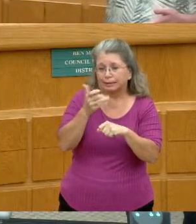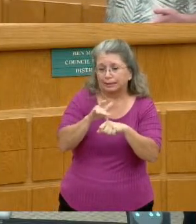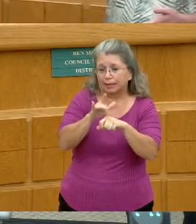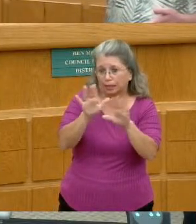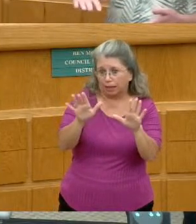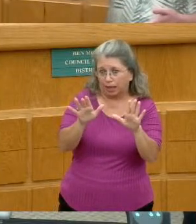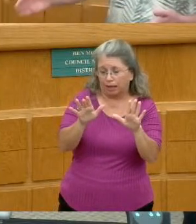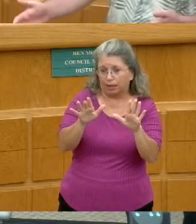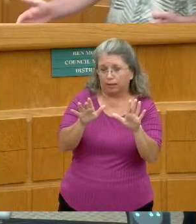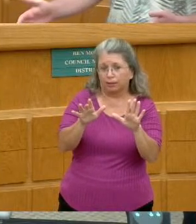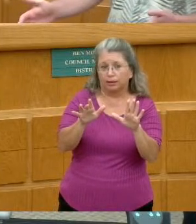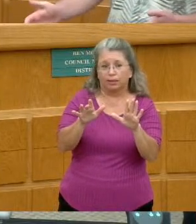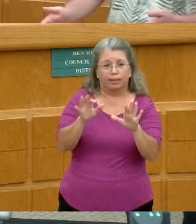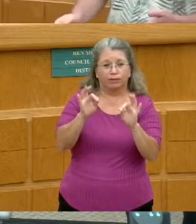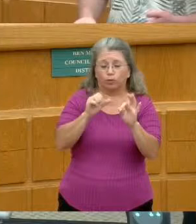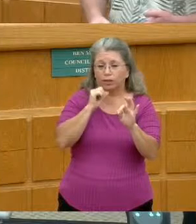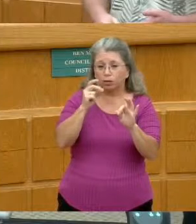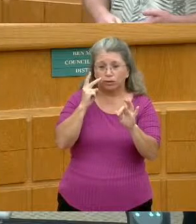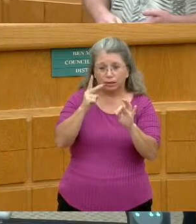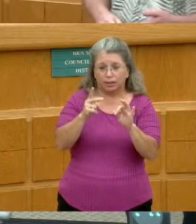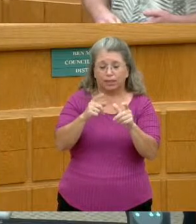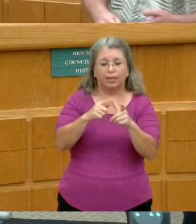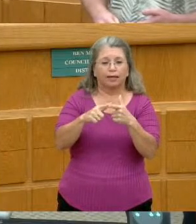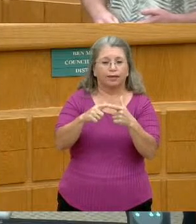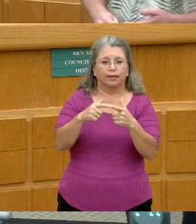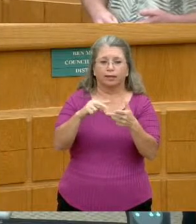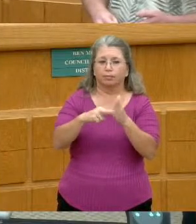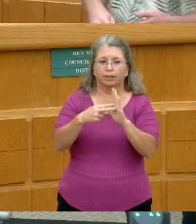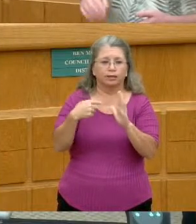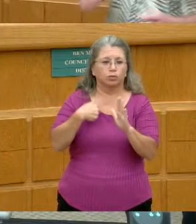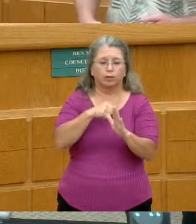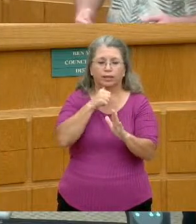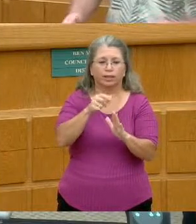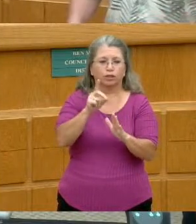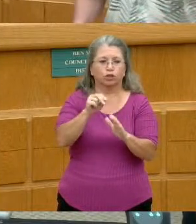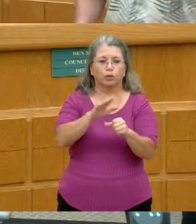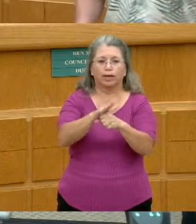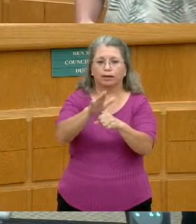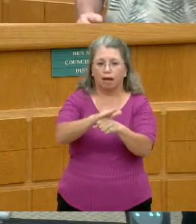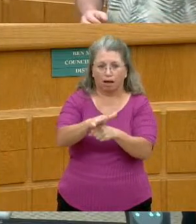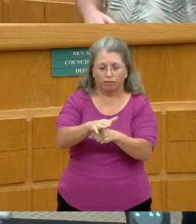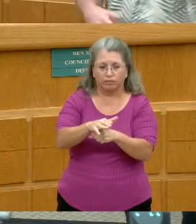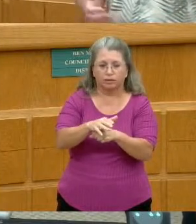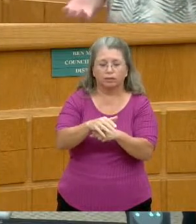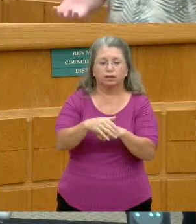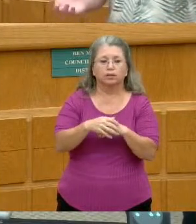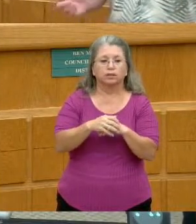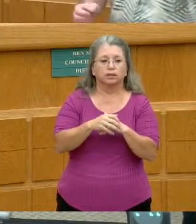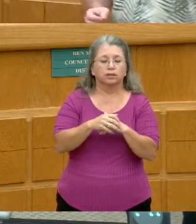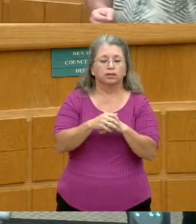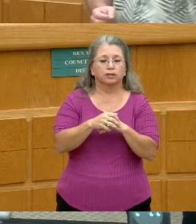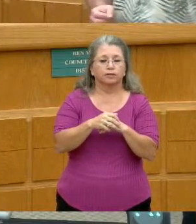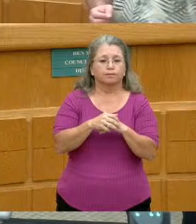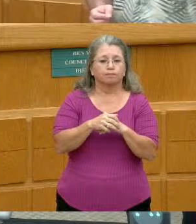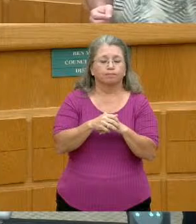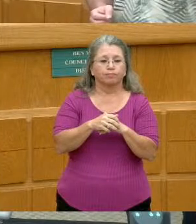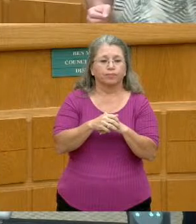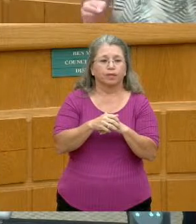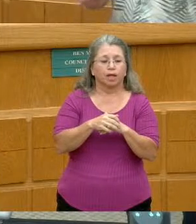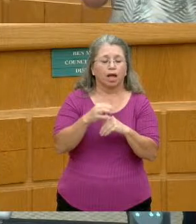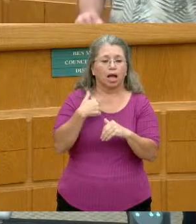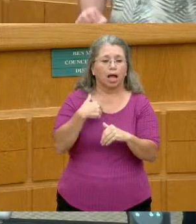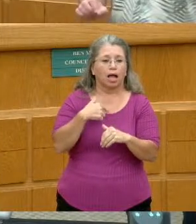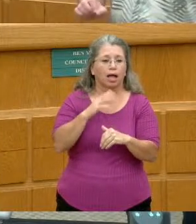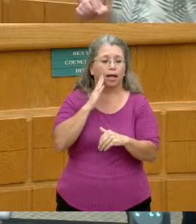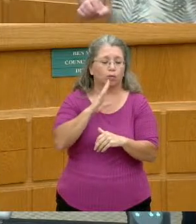peak, then we didn't do enough to decrease the transmission rate. And we want to keep trying to ratchet that up. I would surmise that that's